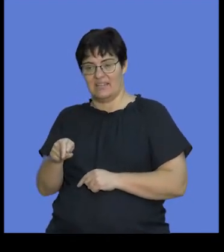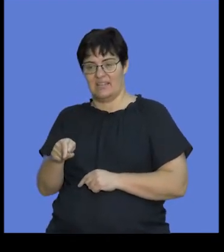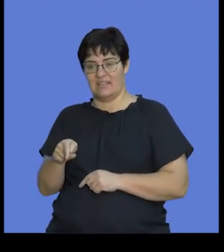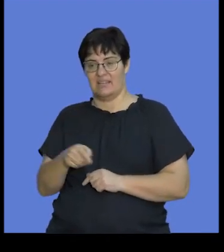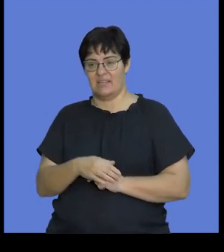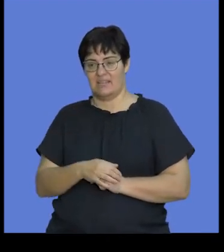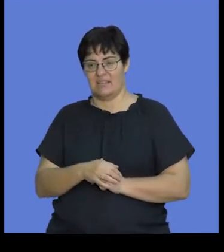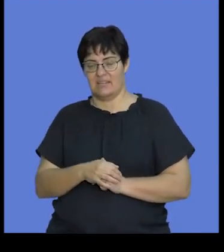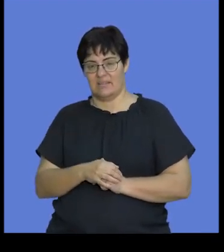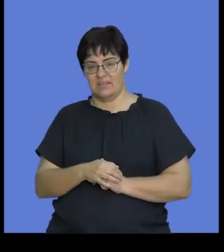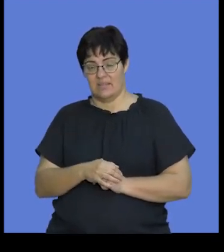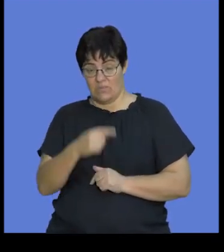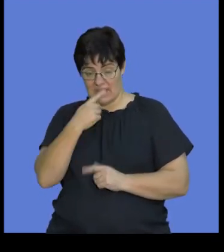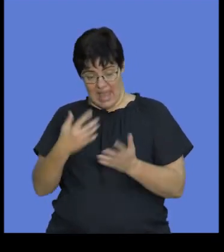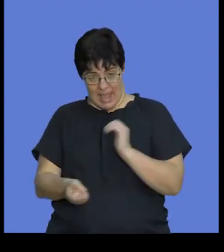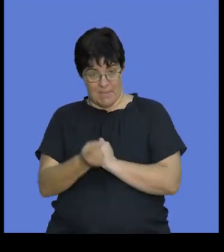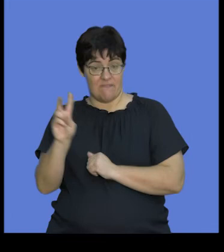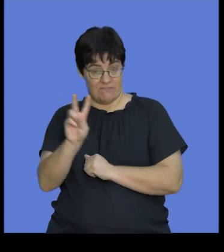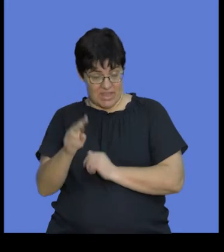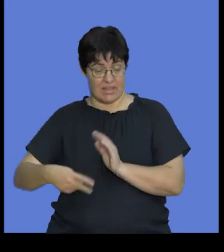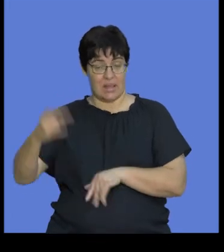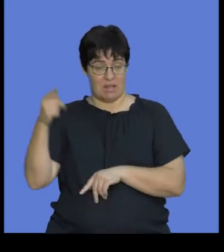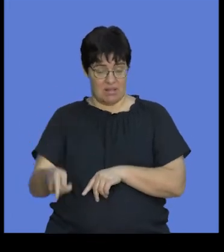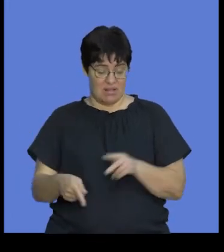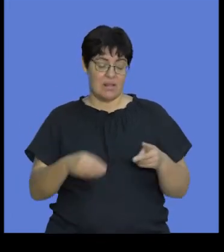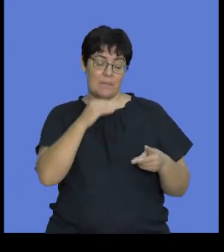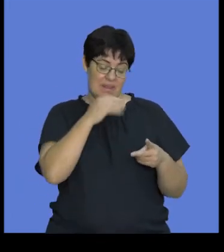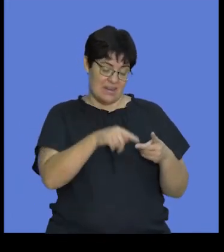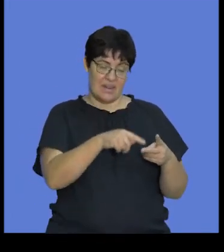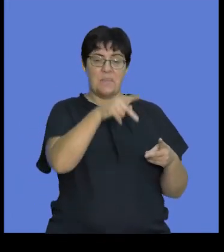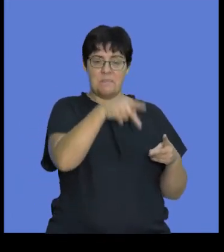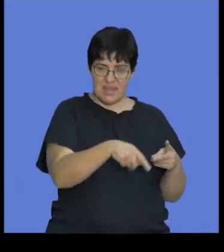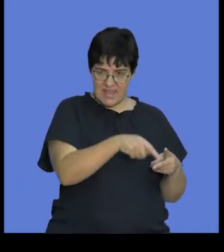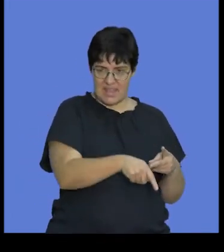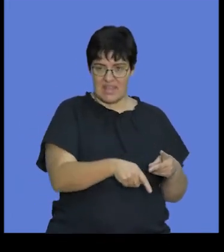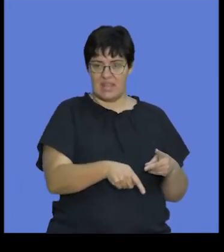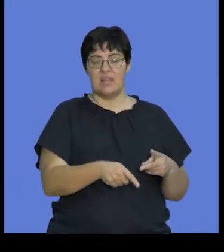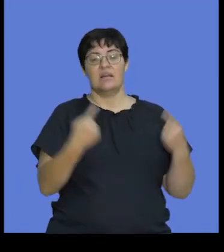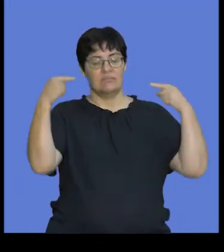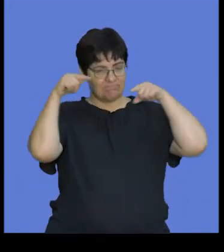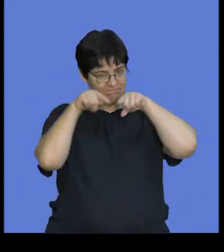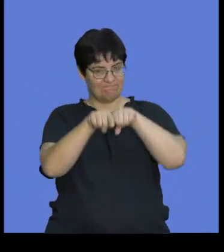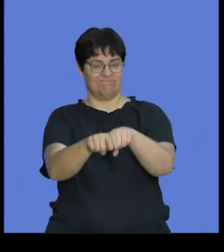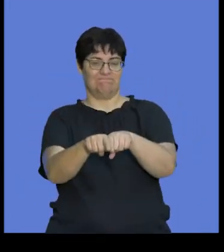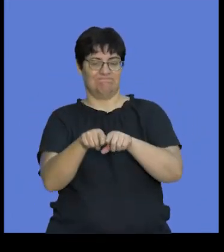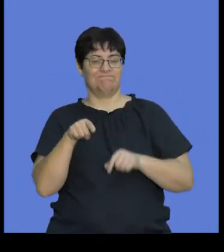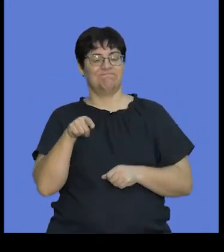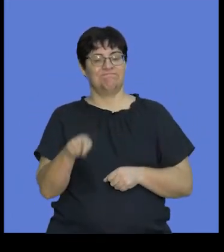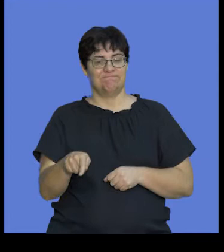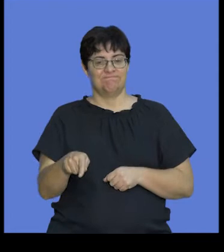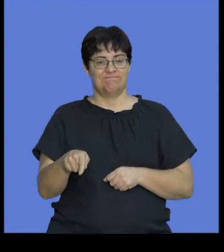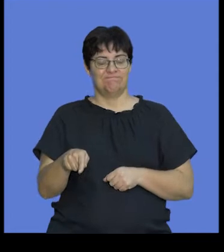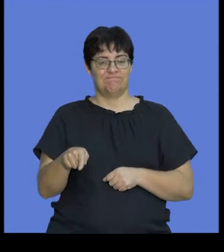So we say what happened, okay? Momentum is directly proportional